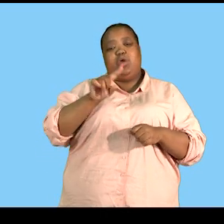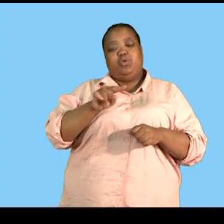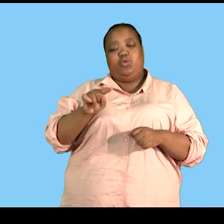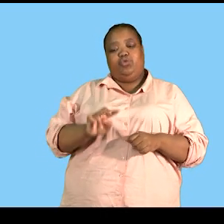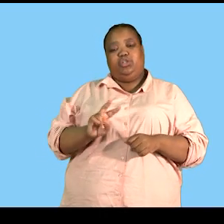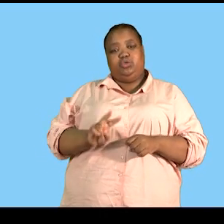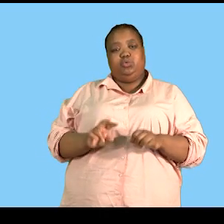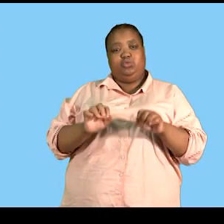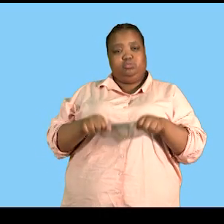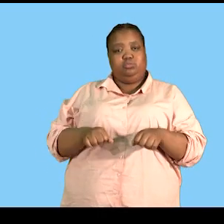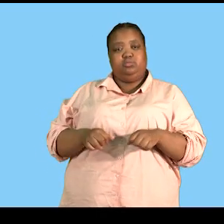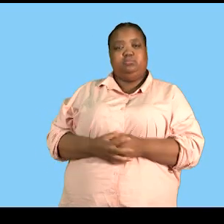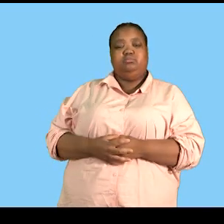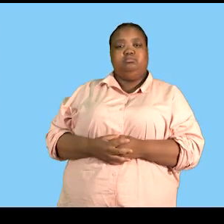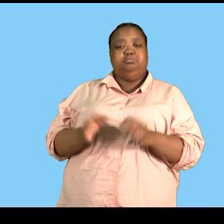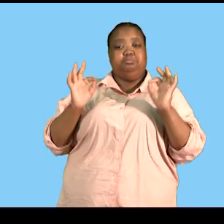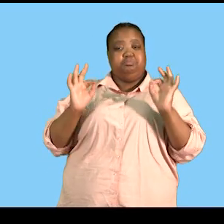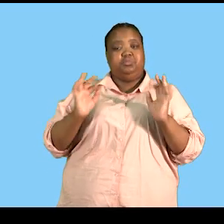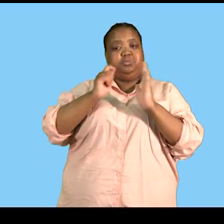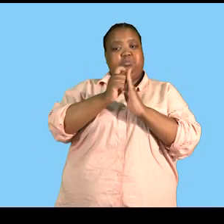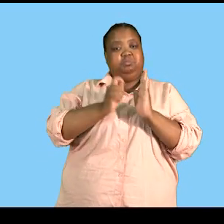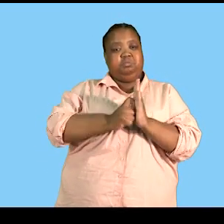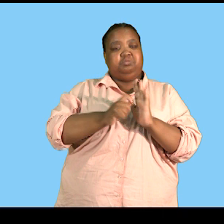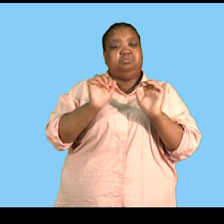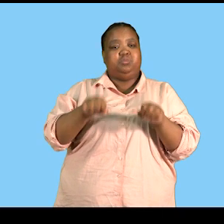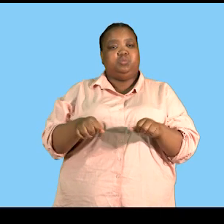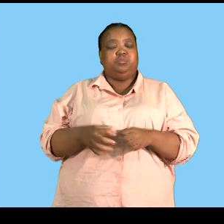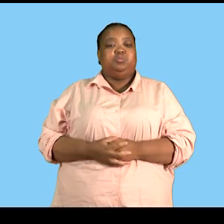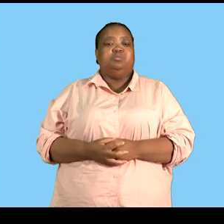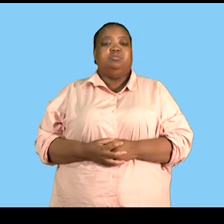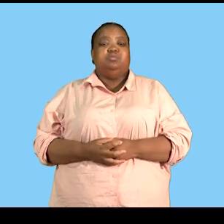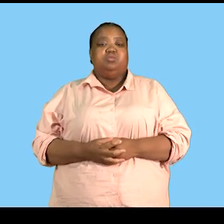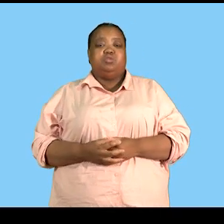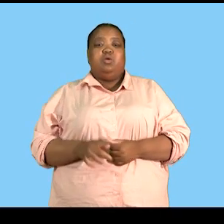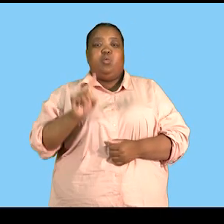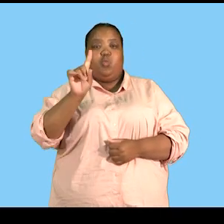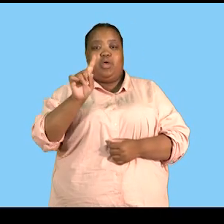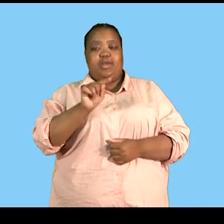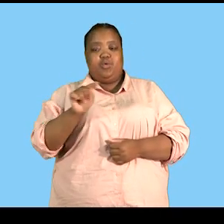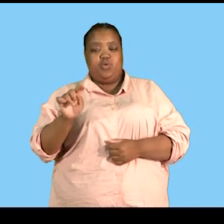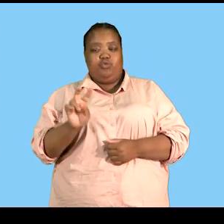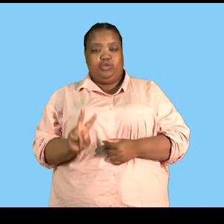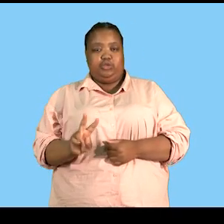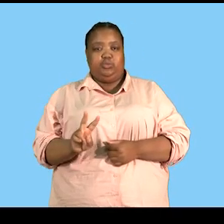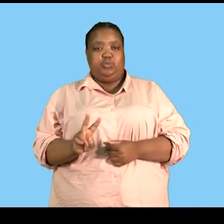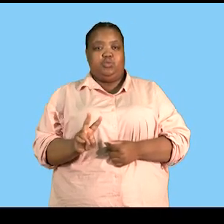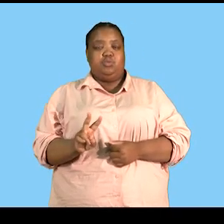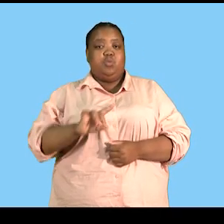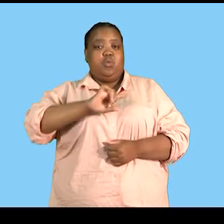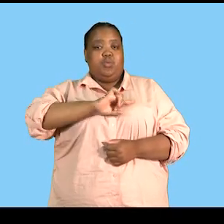1 over 2. Let me just write it properly. So it's going to be